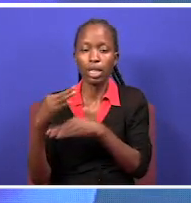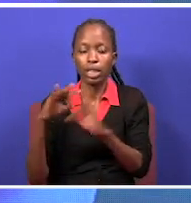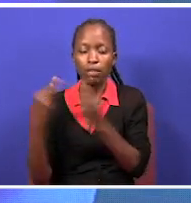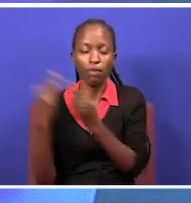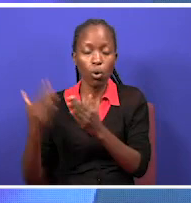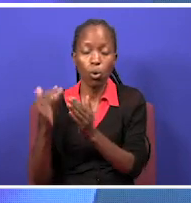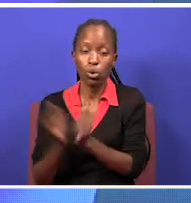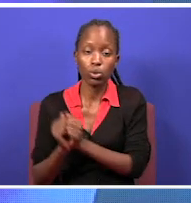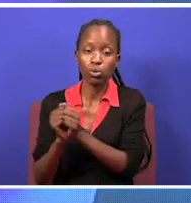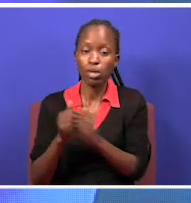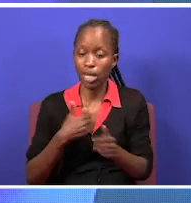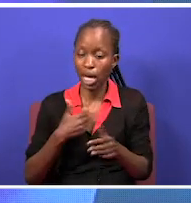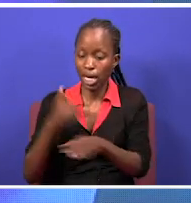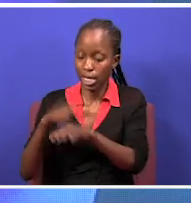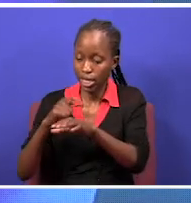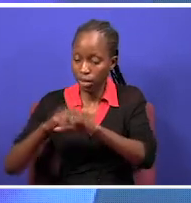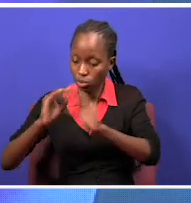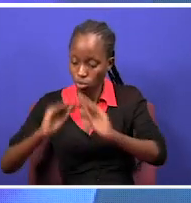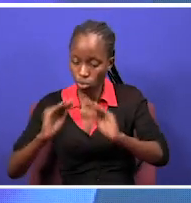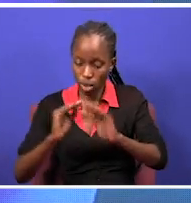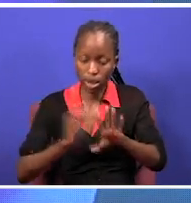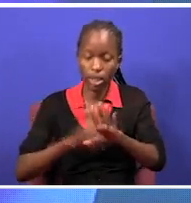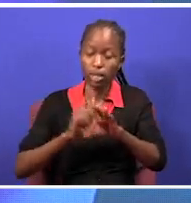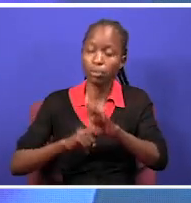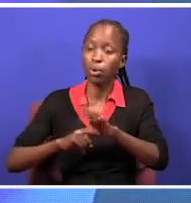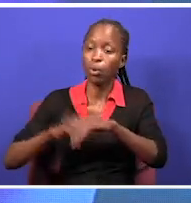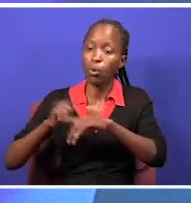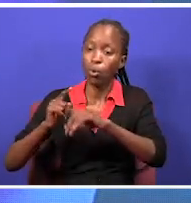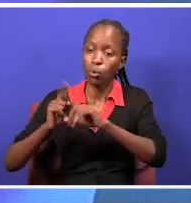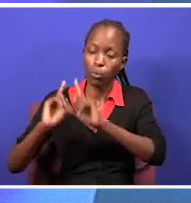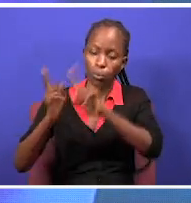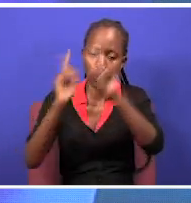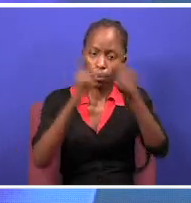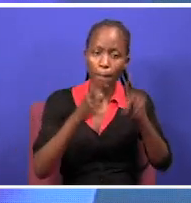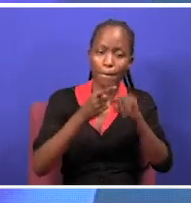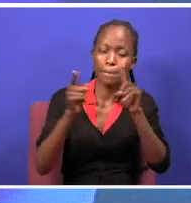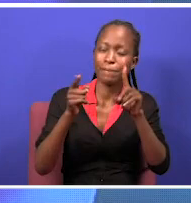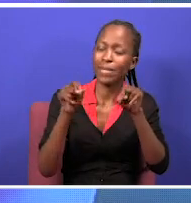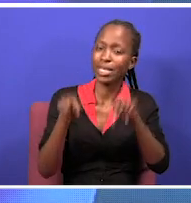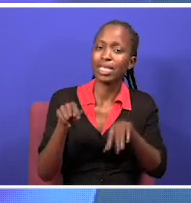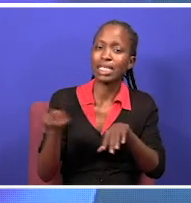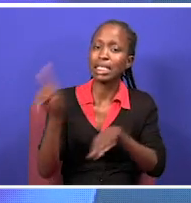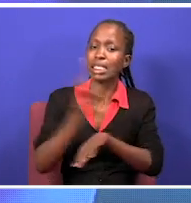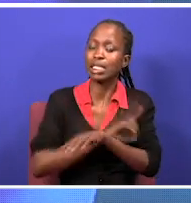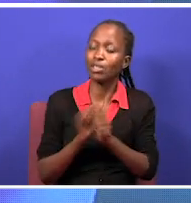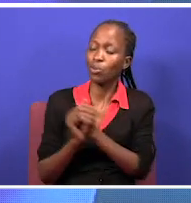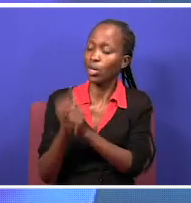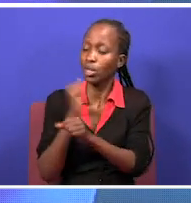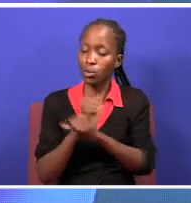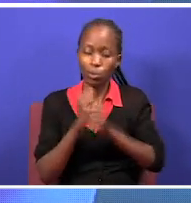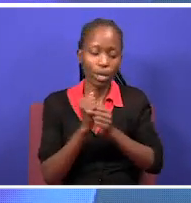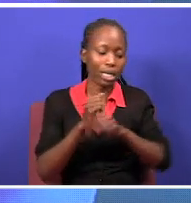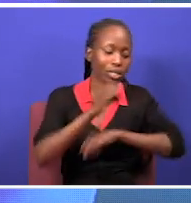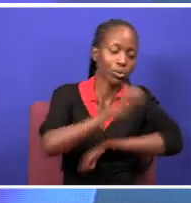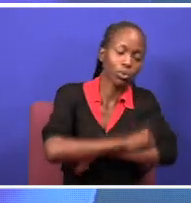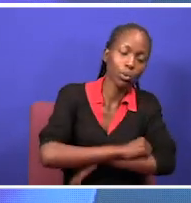time to teach as they went along. But now, in our age, with work and school